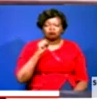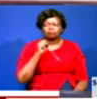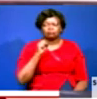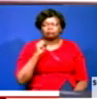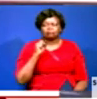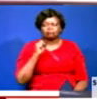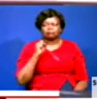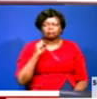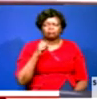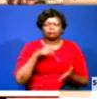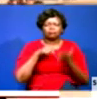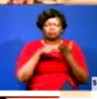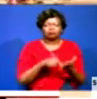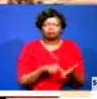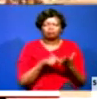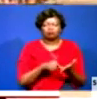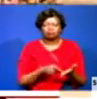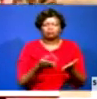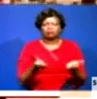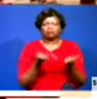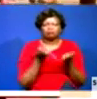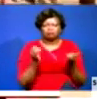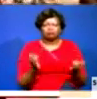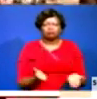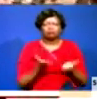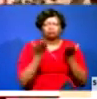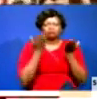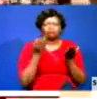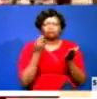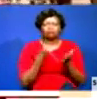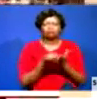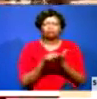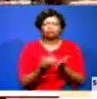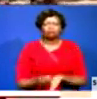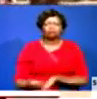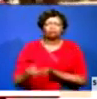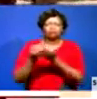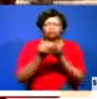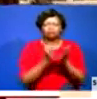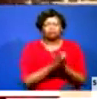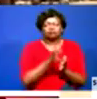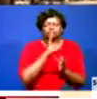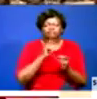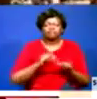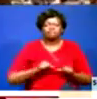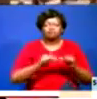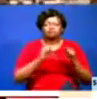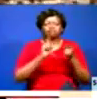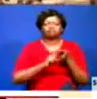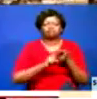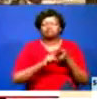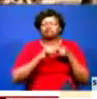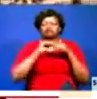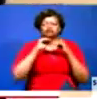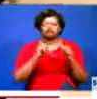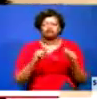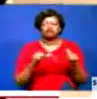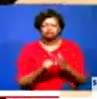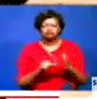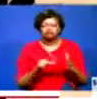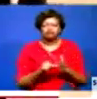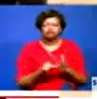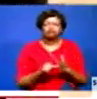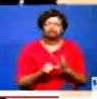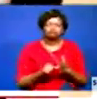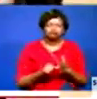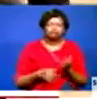has emphasized on the need for enhanced revenue mobilization and debt sustainability to counter economic shocks. Muhati